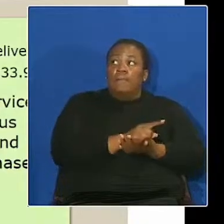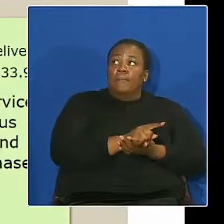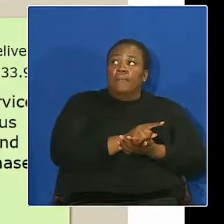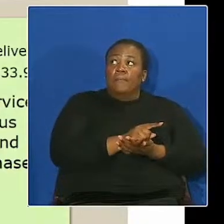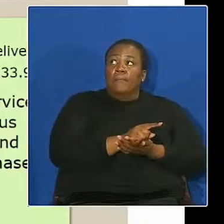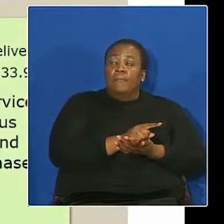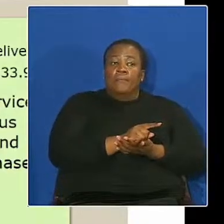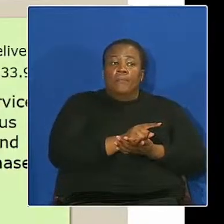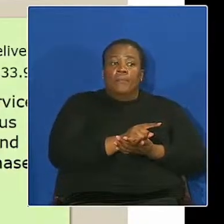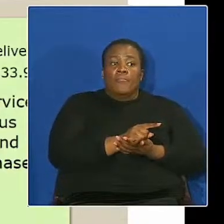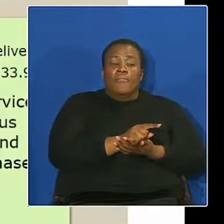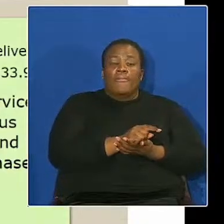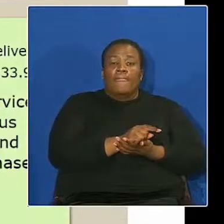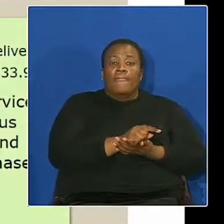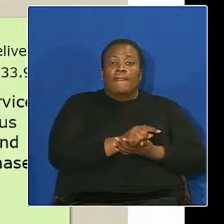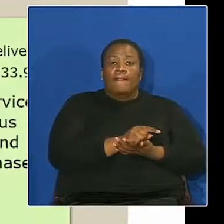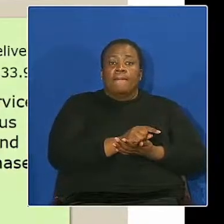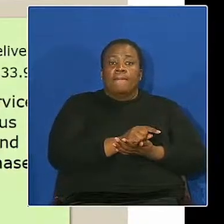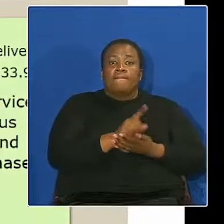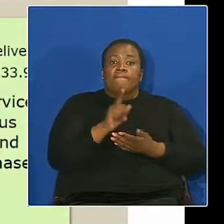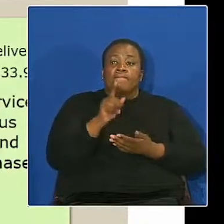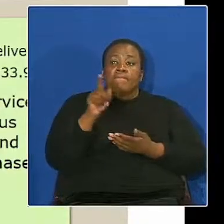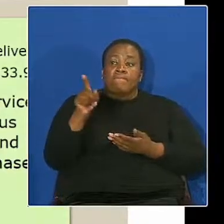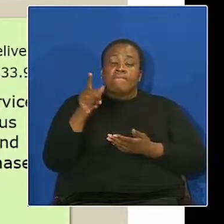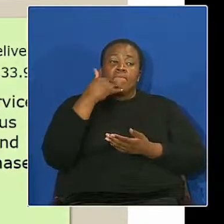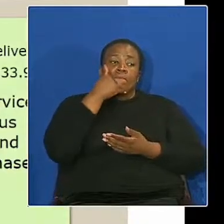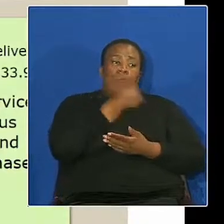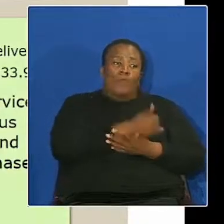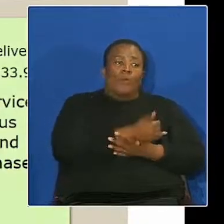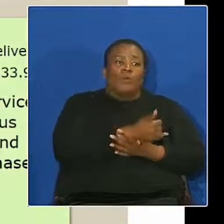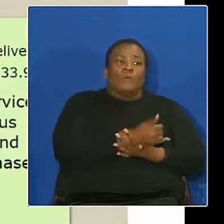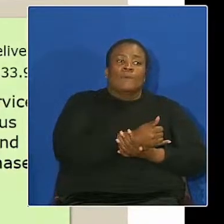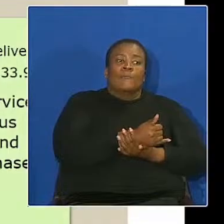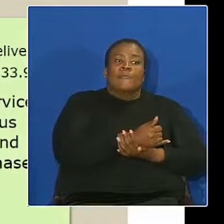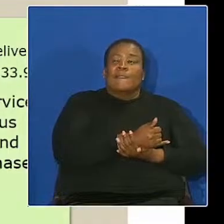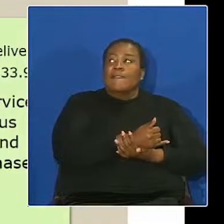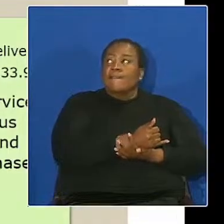Matlala is making a call to Mr.